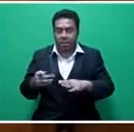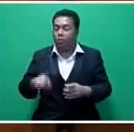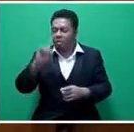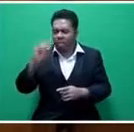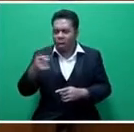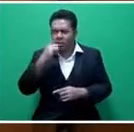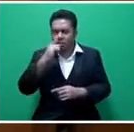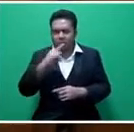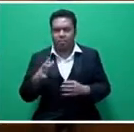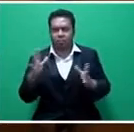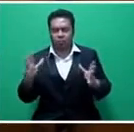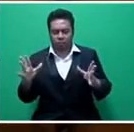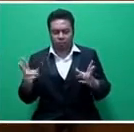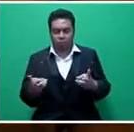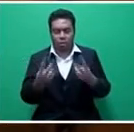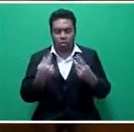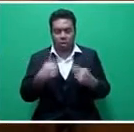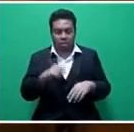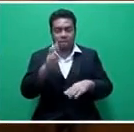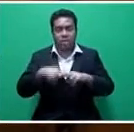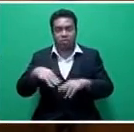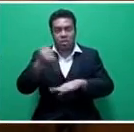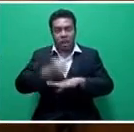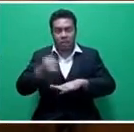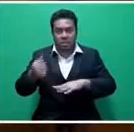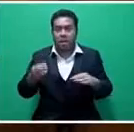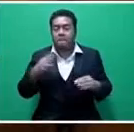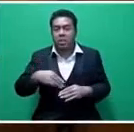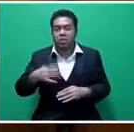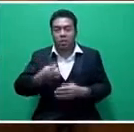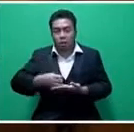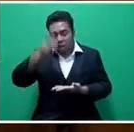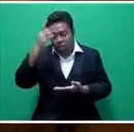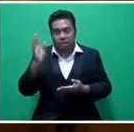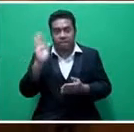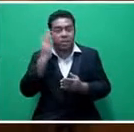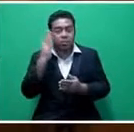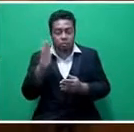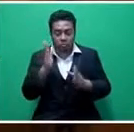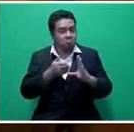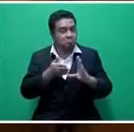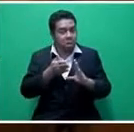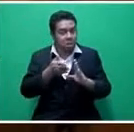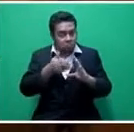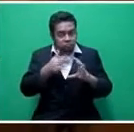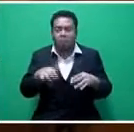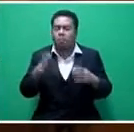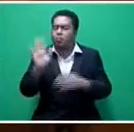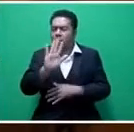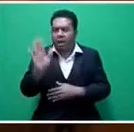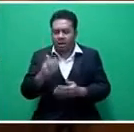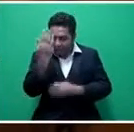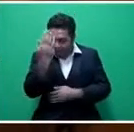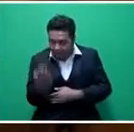of Fijians watching this on the Fijian Government Facebook page, Ministry of Education Facebook page, and other mediums across the country. Mr. Mullah Vinaka,